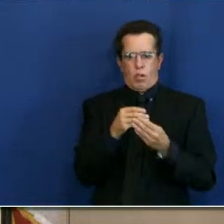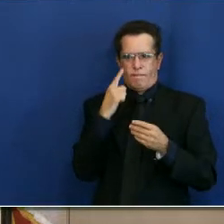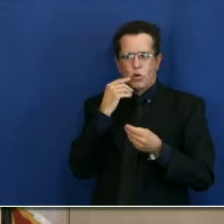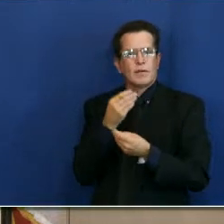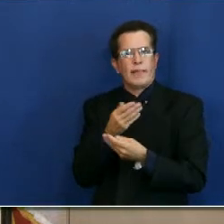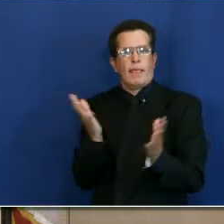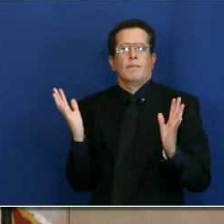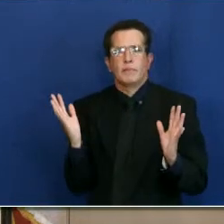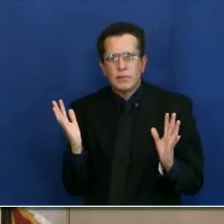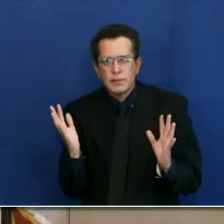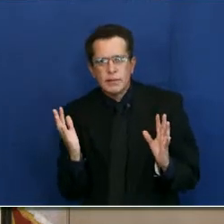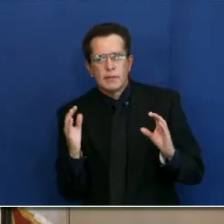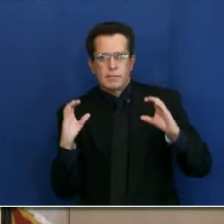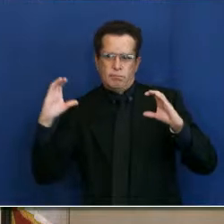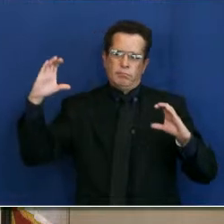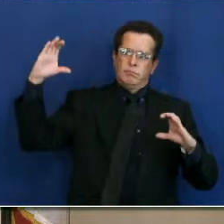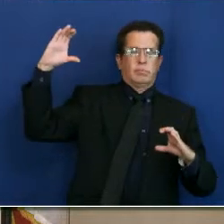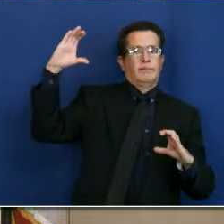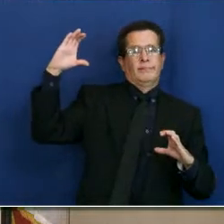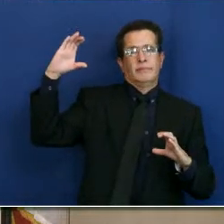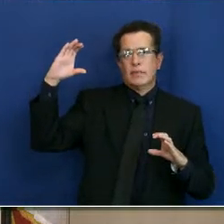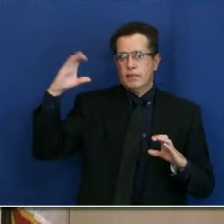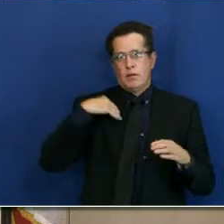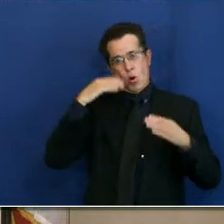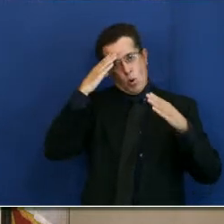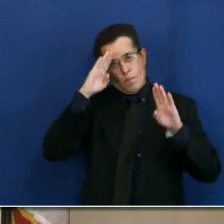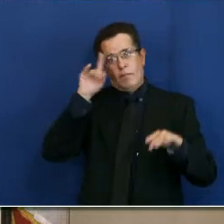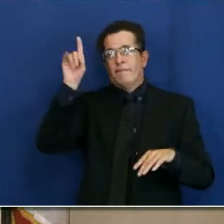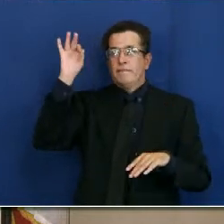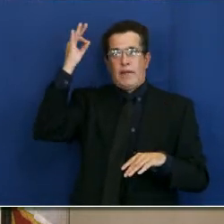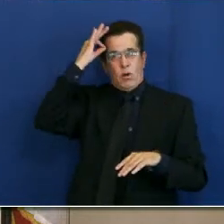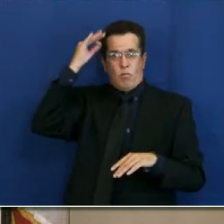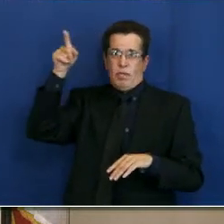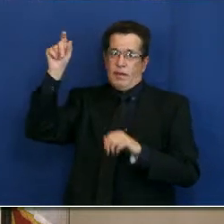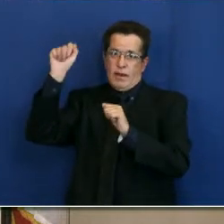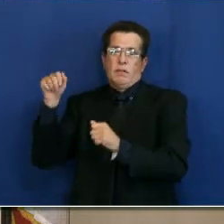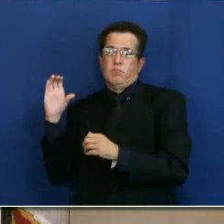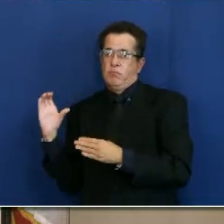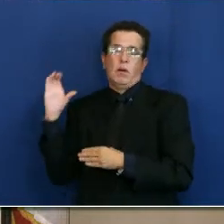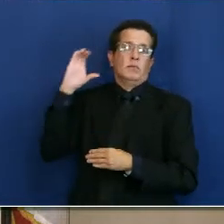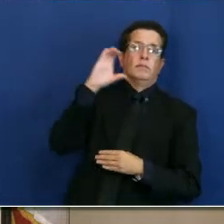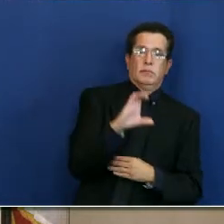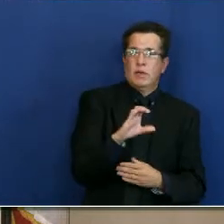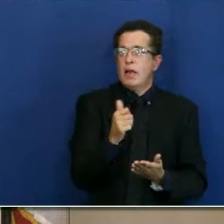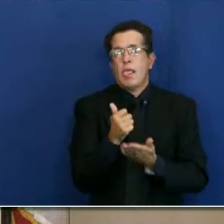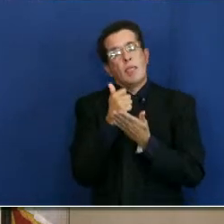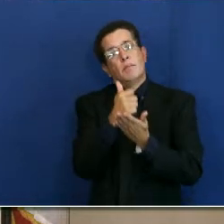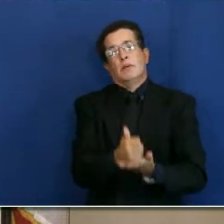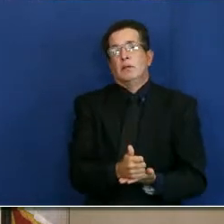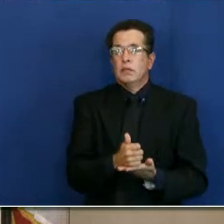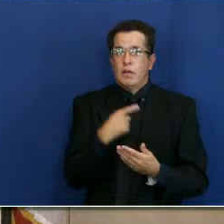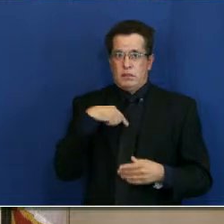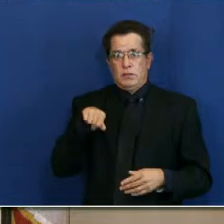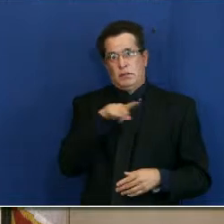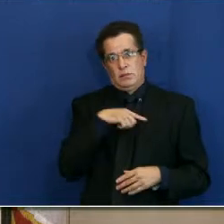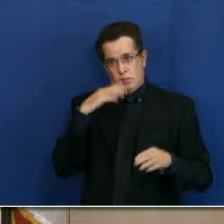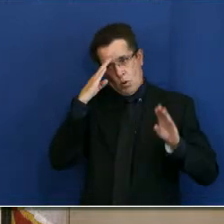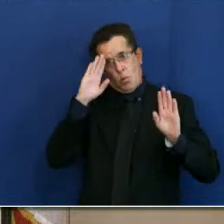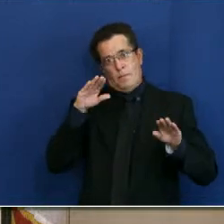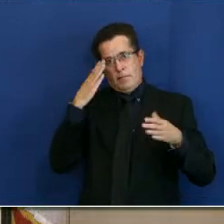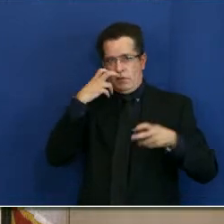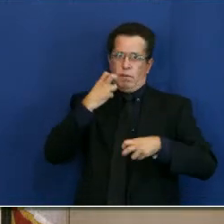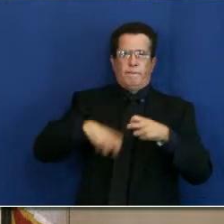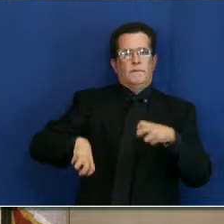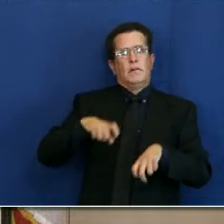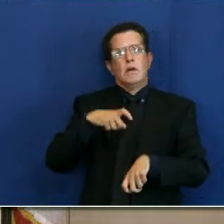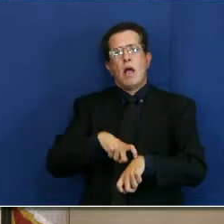we continue to hope that the federal government can come through in a substantial way to try and meet the economic needs during these difficult